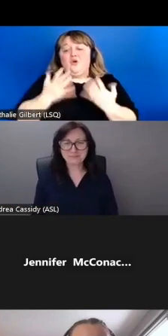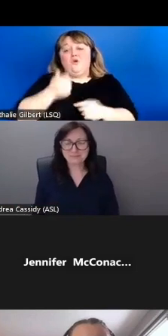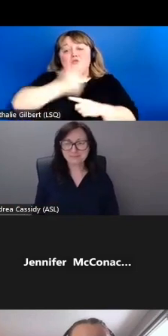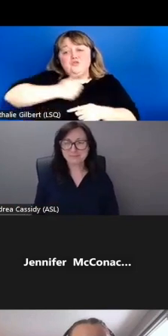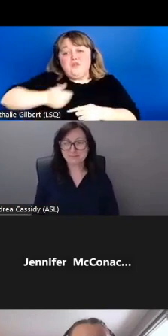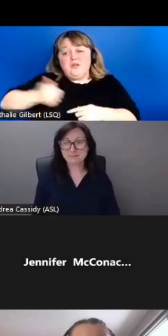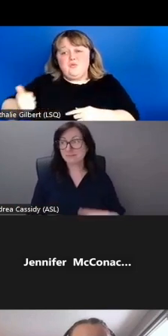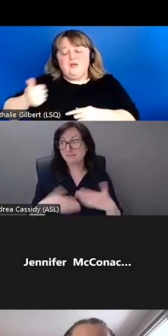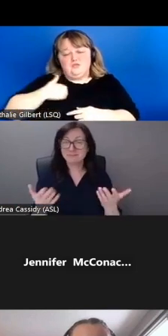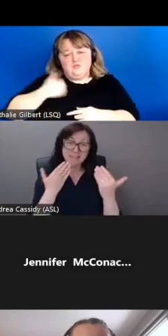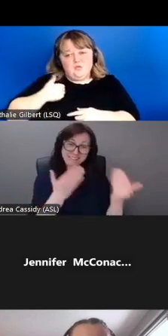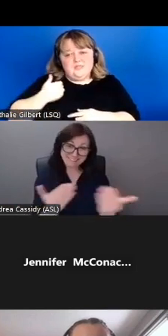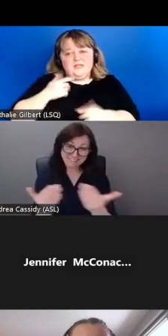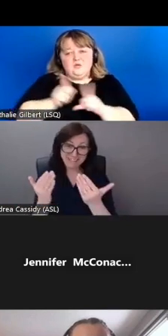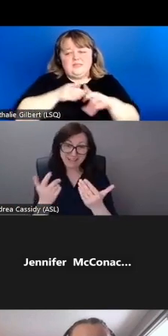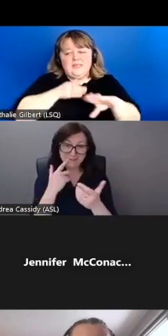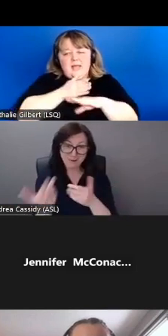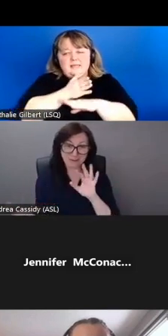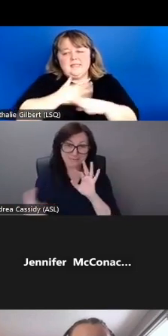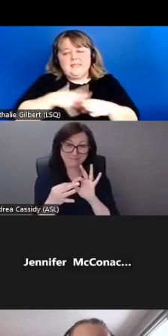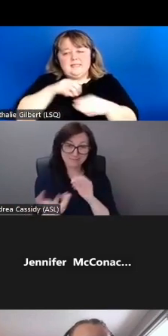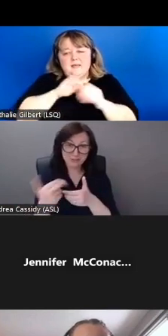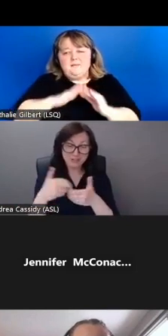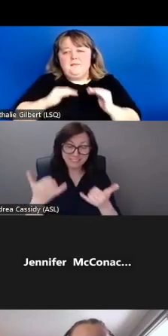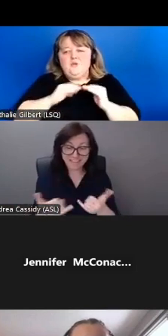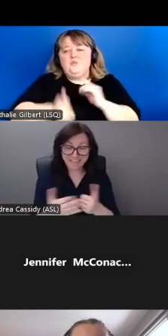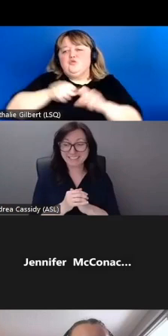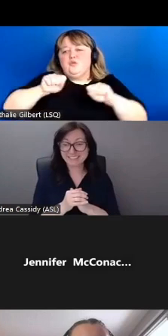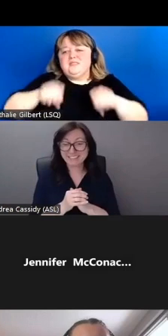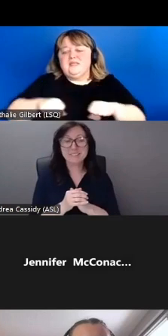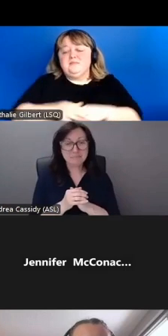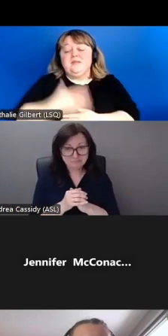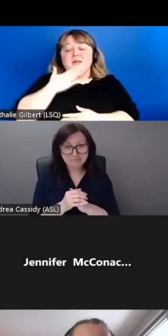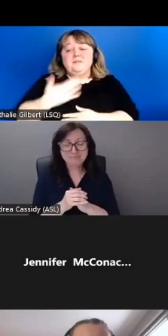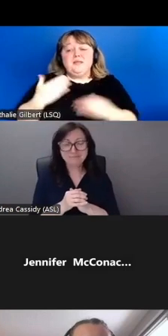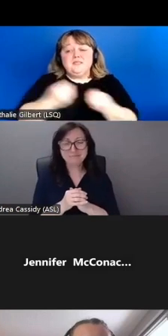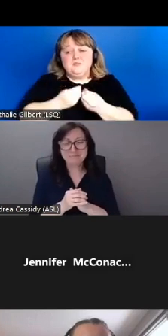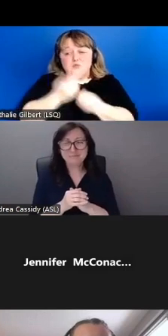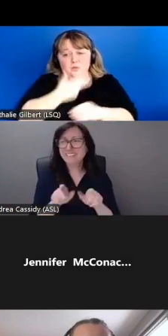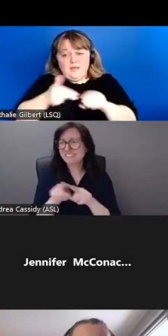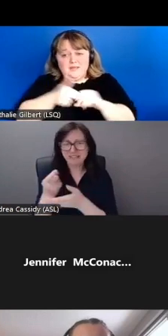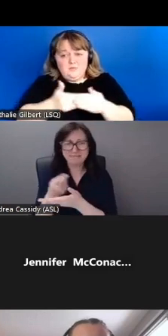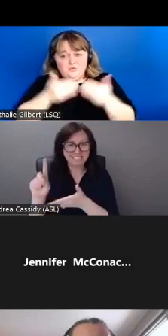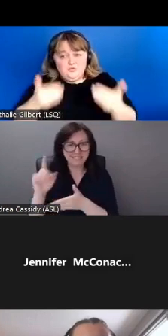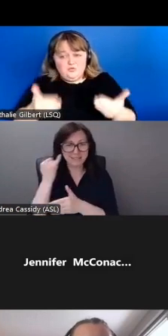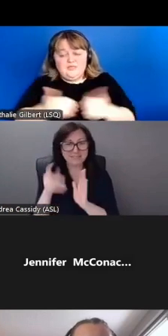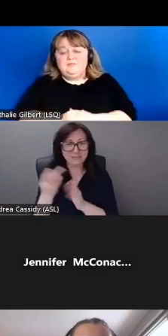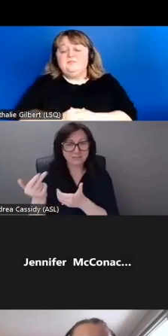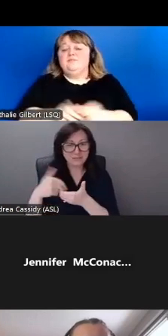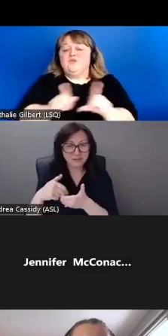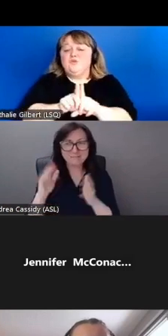So we want to thank you all again for being with us today and during our session last week as well. We've hoped that you